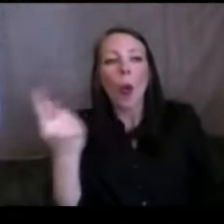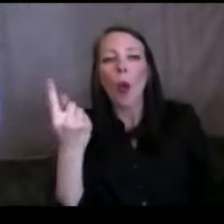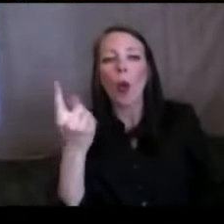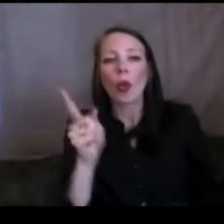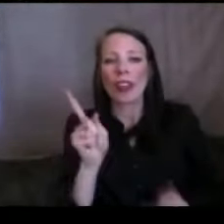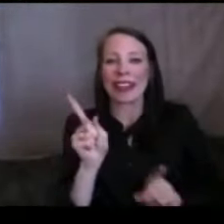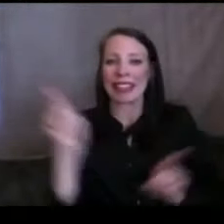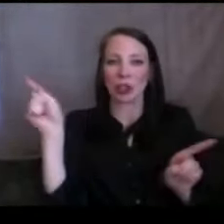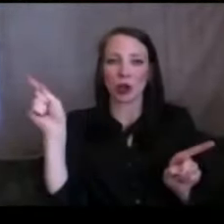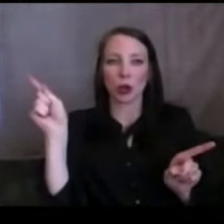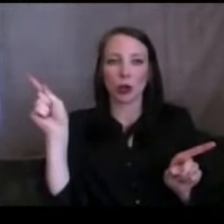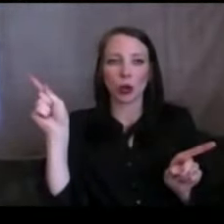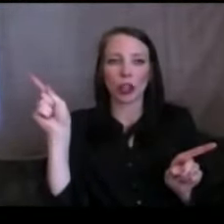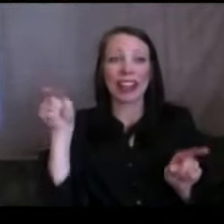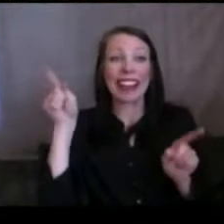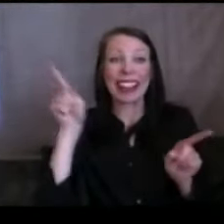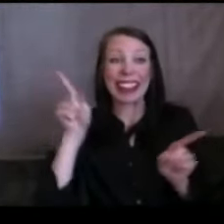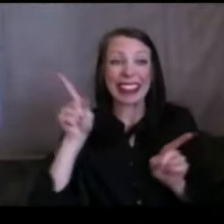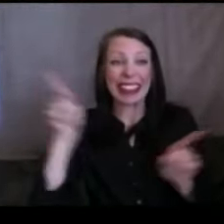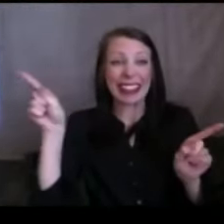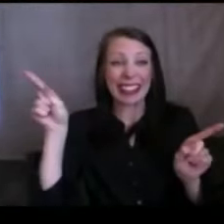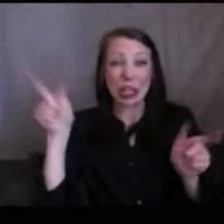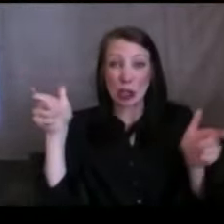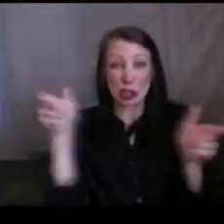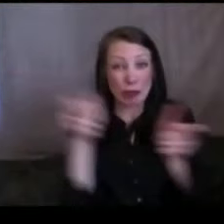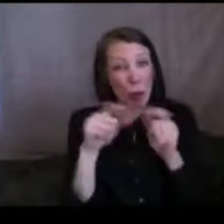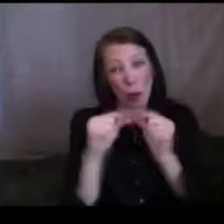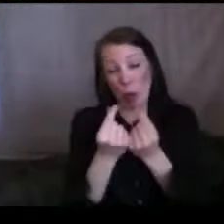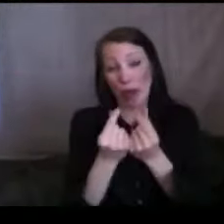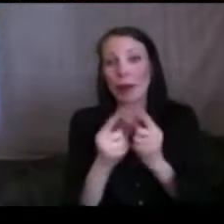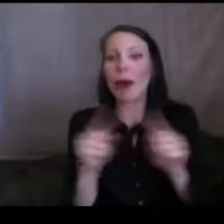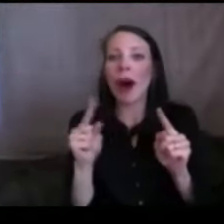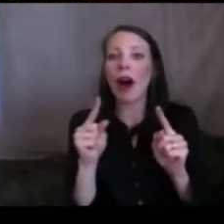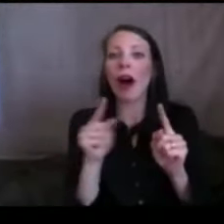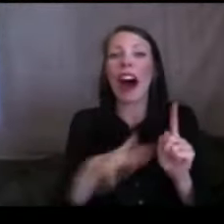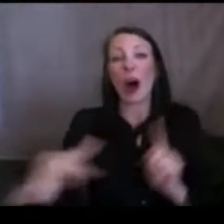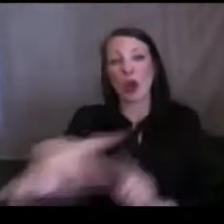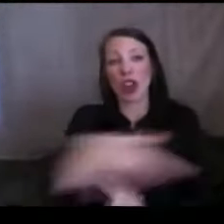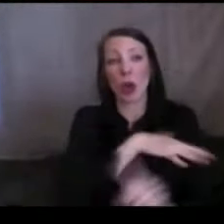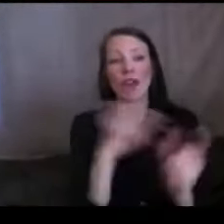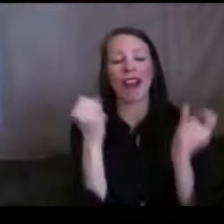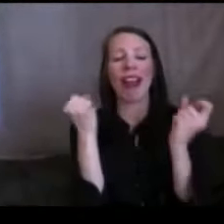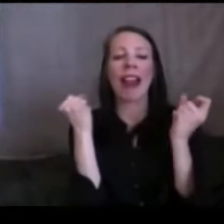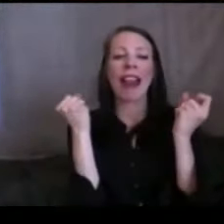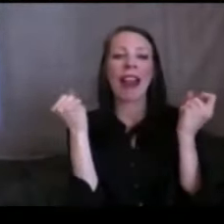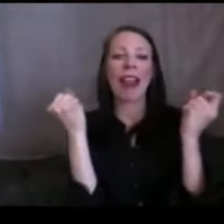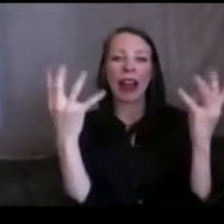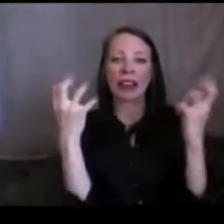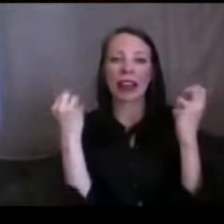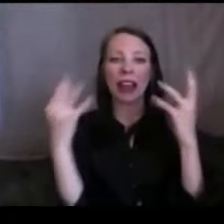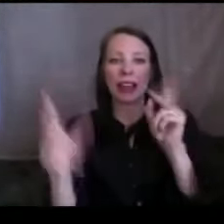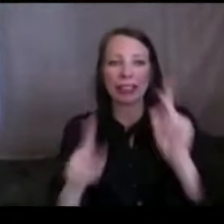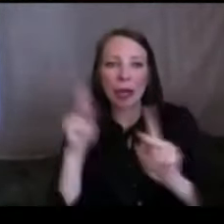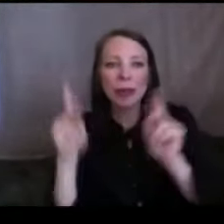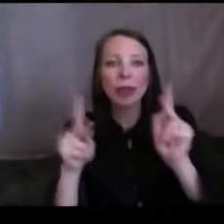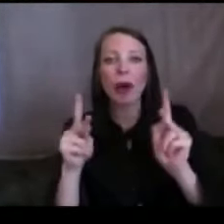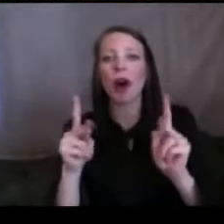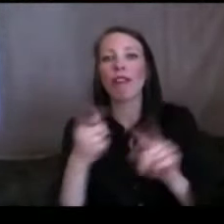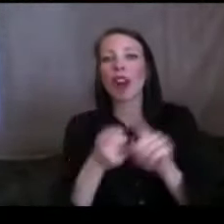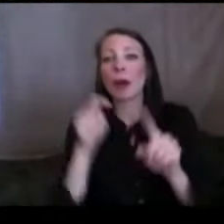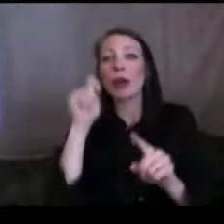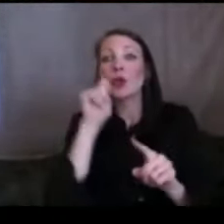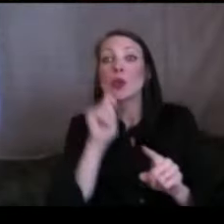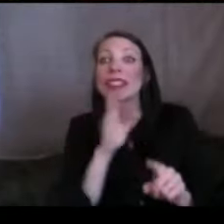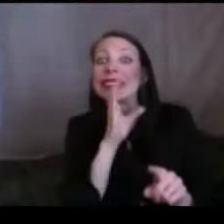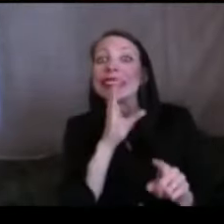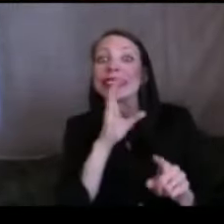have. This guy is just a small group of people, but out there, I believe we have a lot of more people up in the city and all different